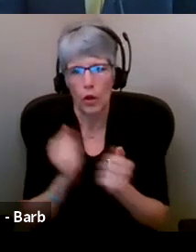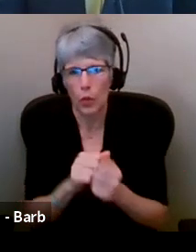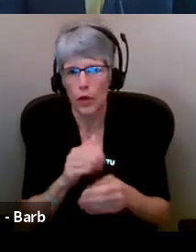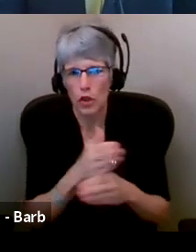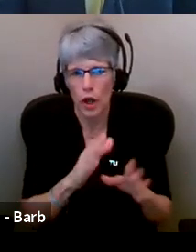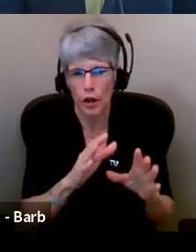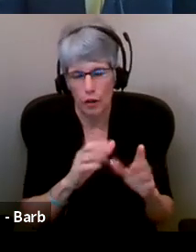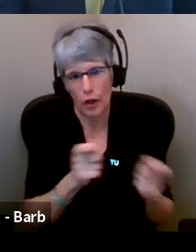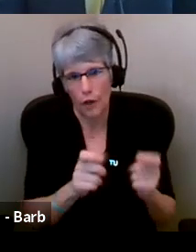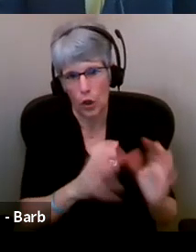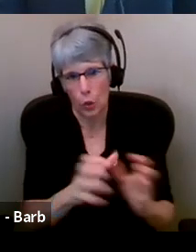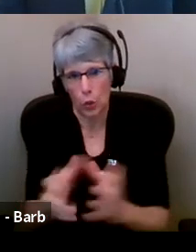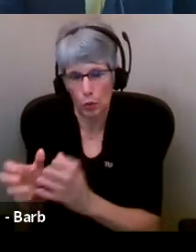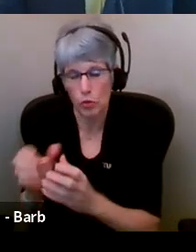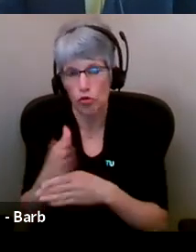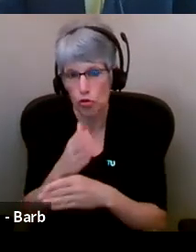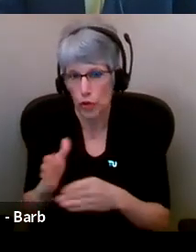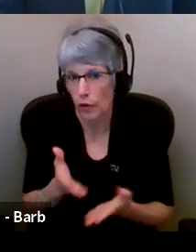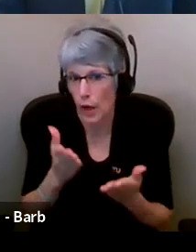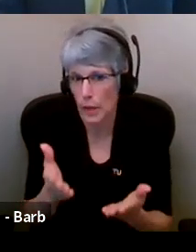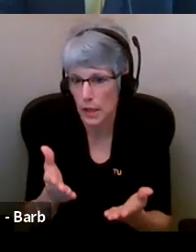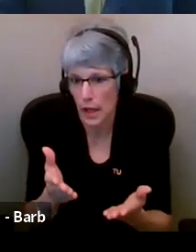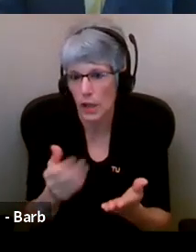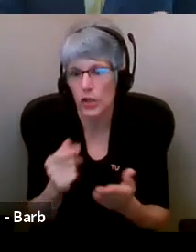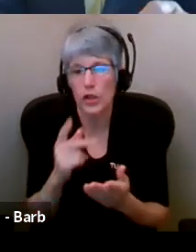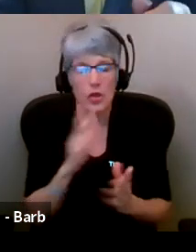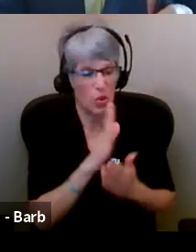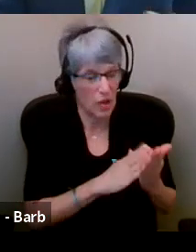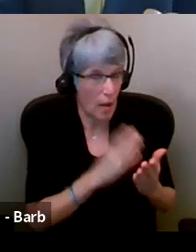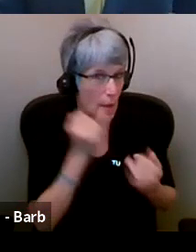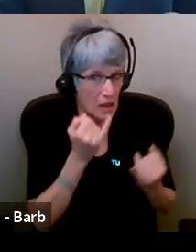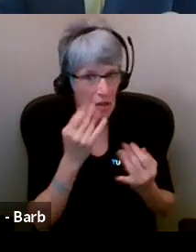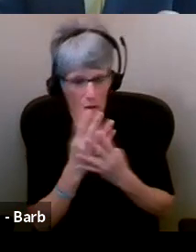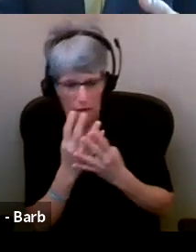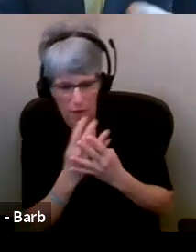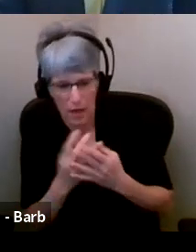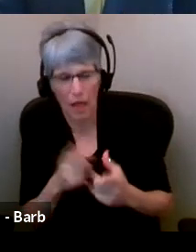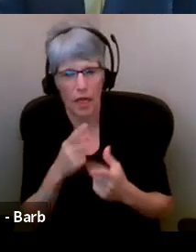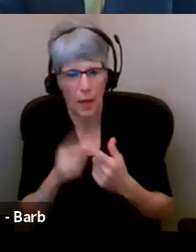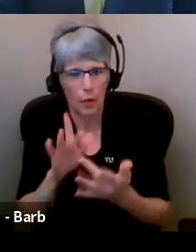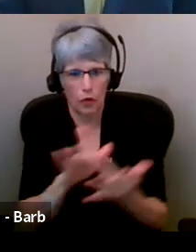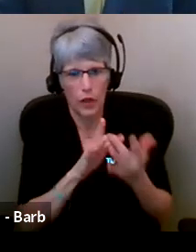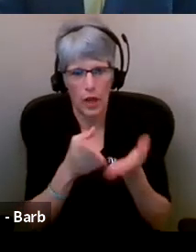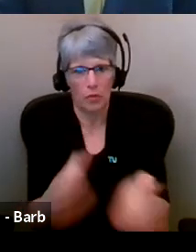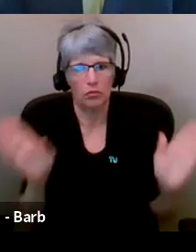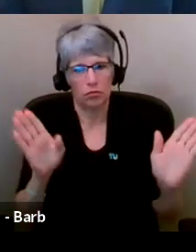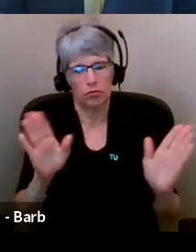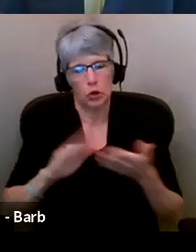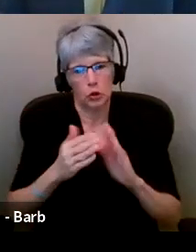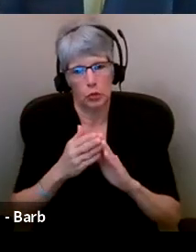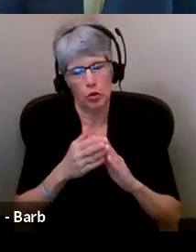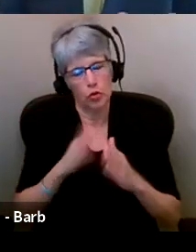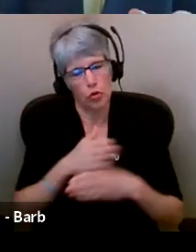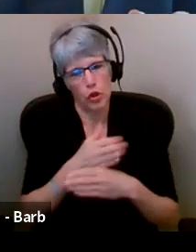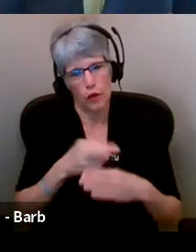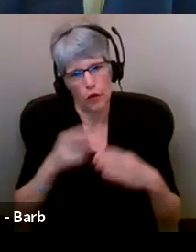those recommendations. And as soon as we've vetted some of those ideas, we're going to reach out to the rest of the community and share the results of that parking